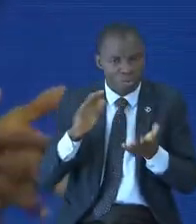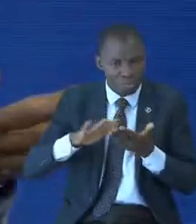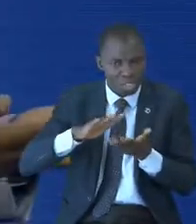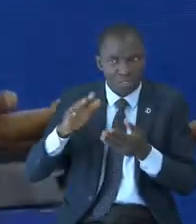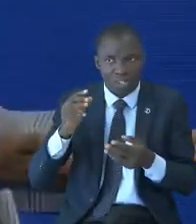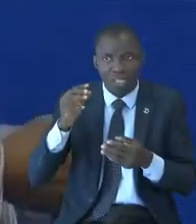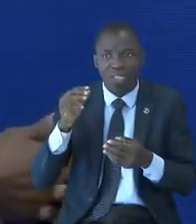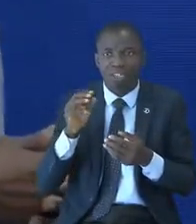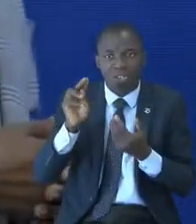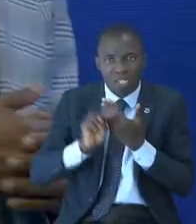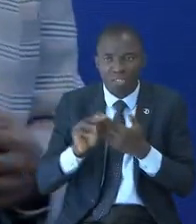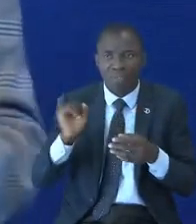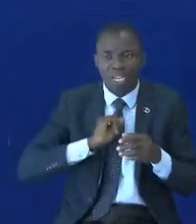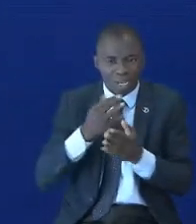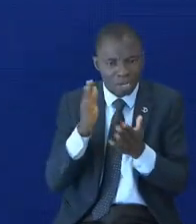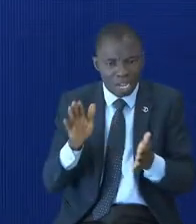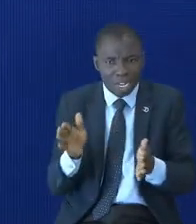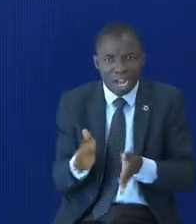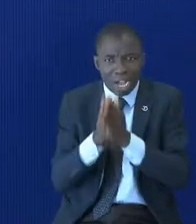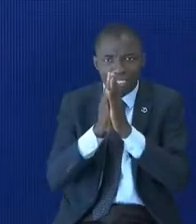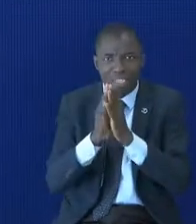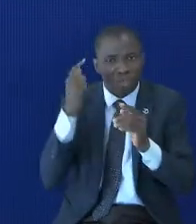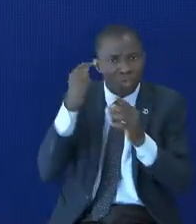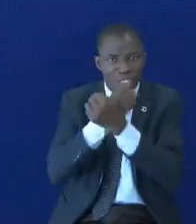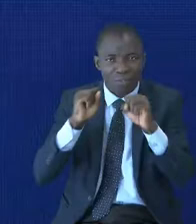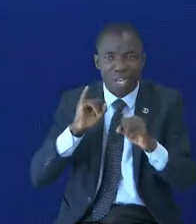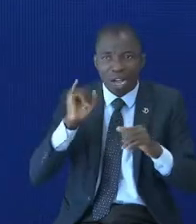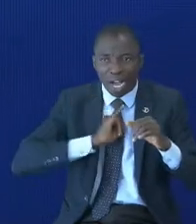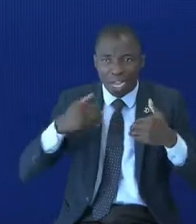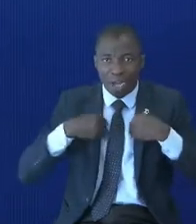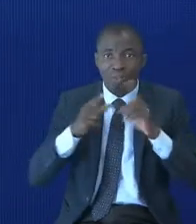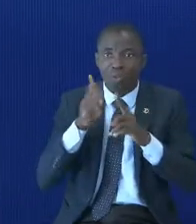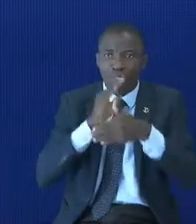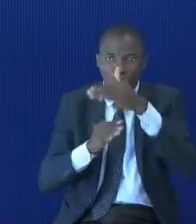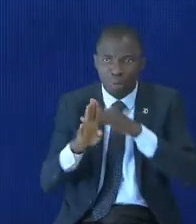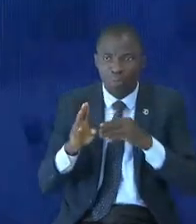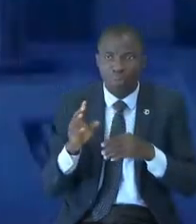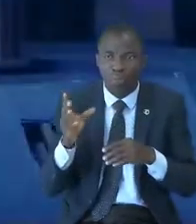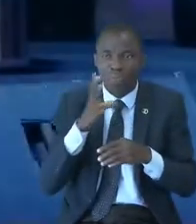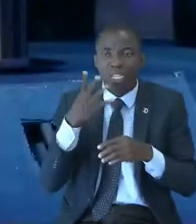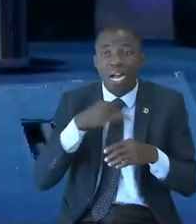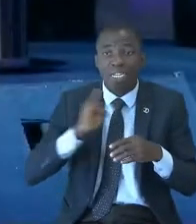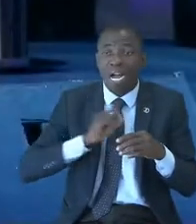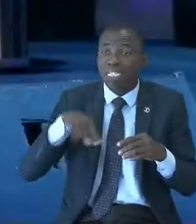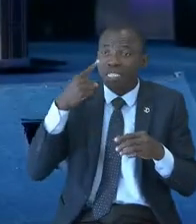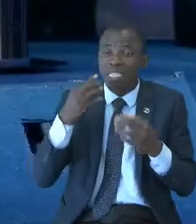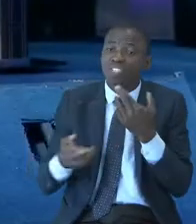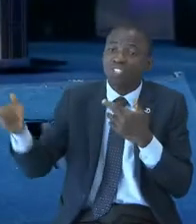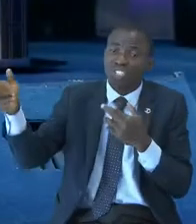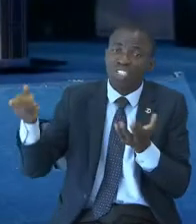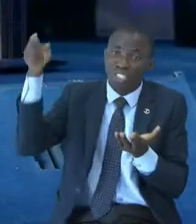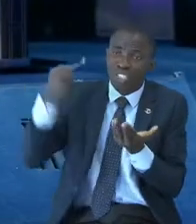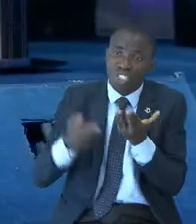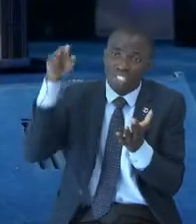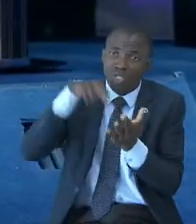I'm asking for salvation, I have to be humble. And he says, restore unto me the joy